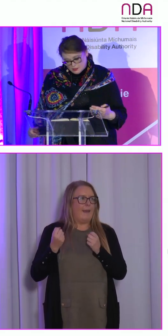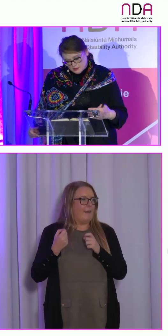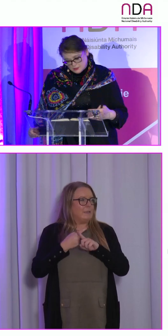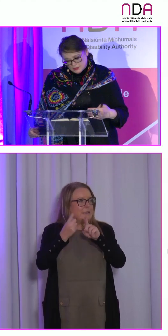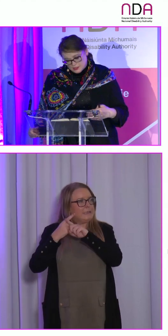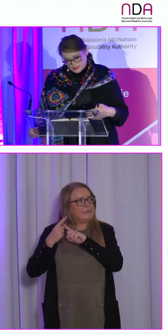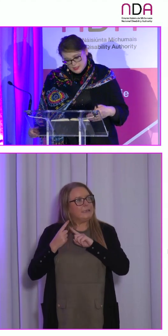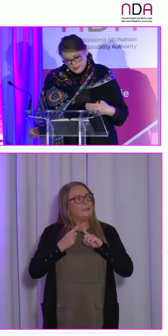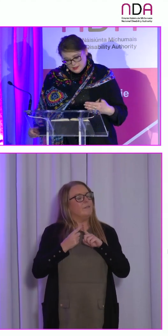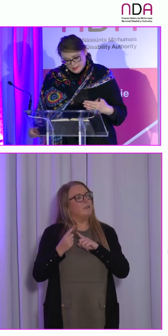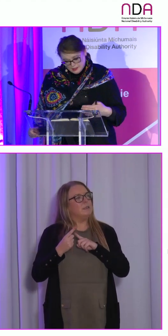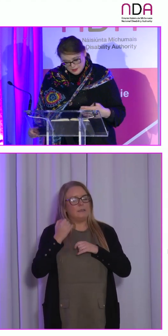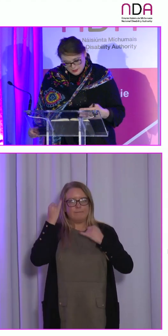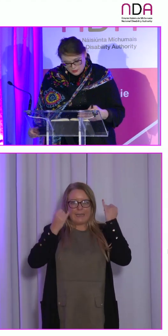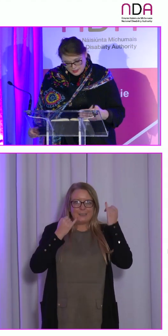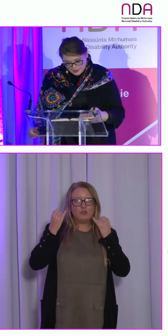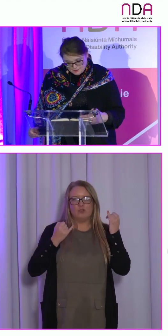national monument, which is